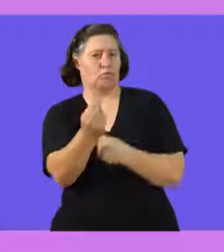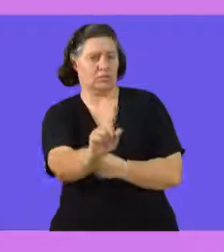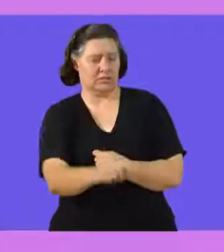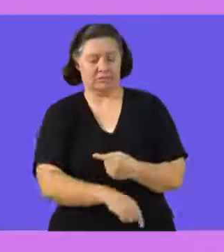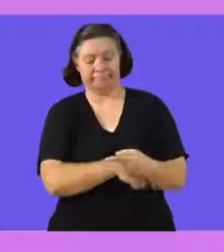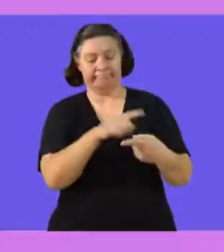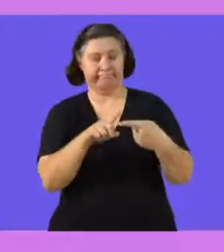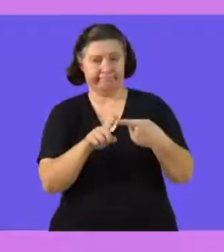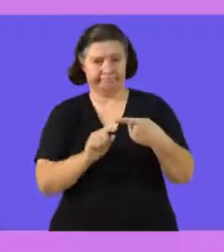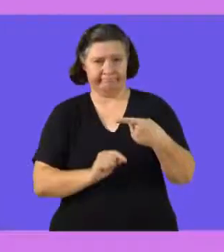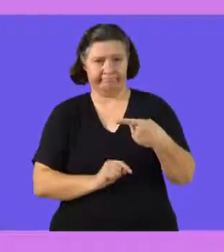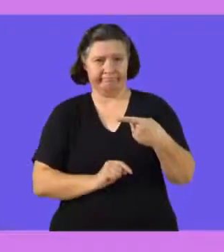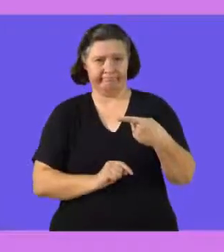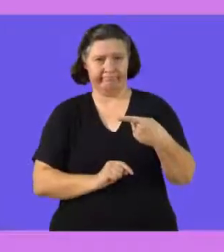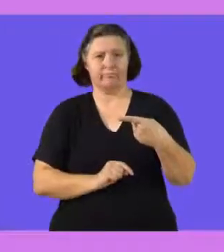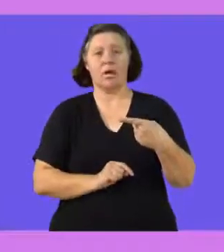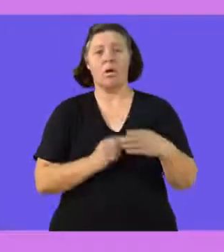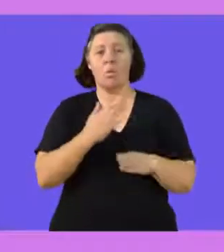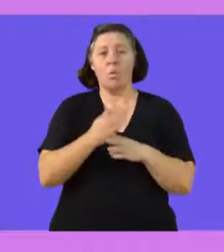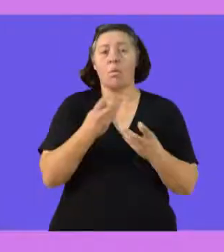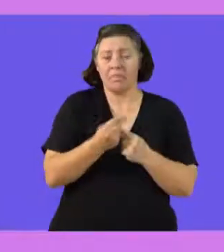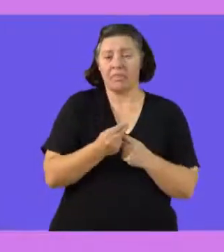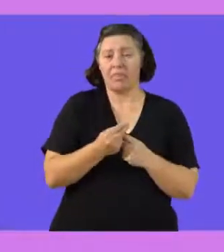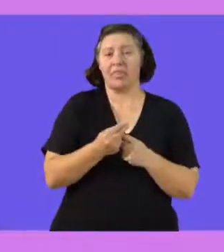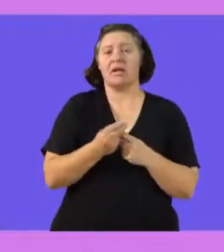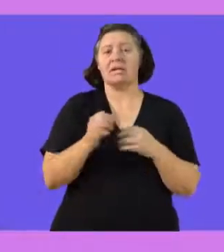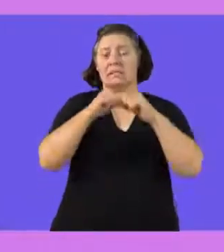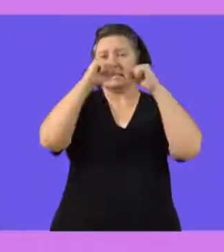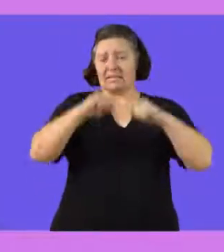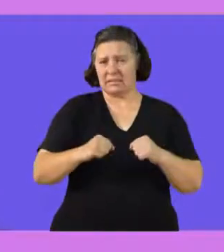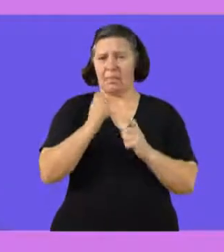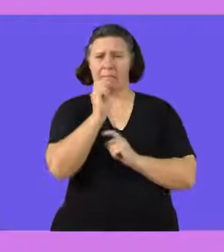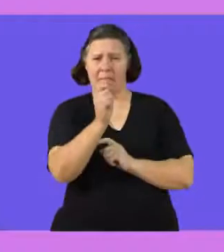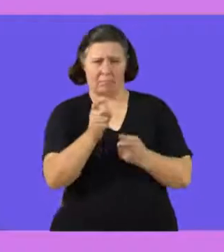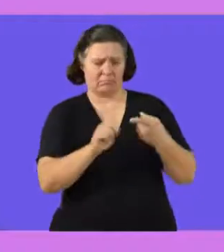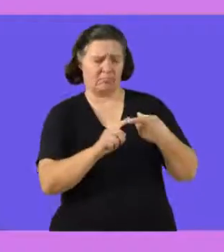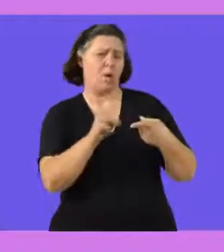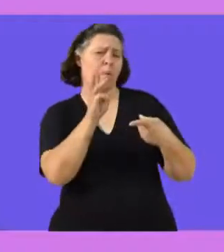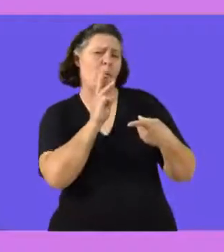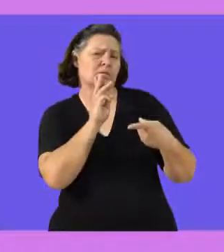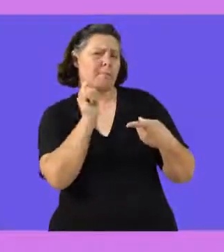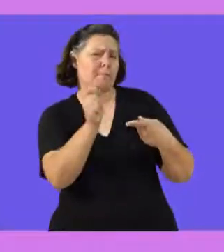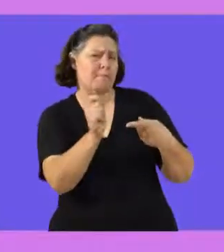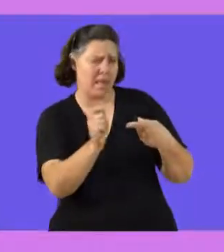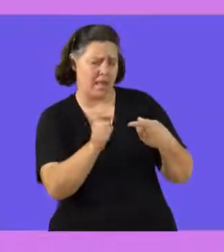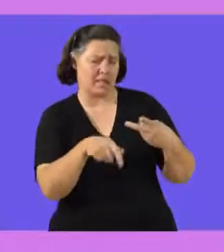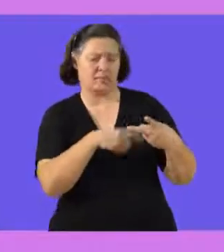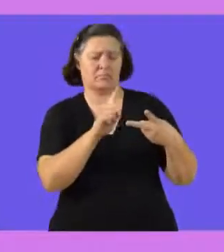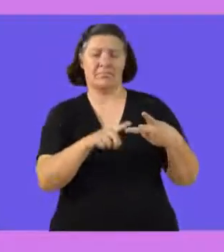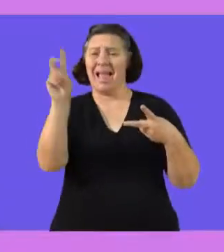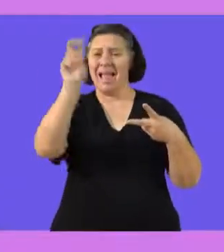to, first of all, work with the following tariffs systems. That will now be your water tariffs and, of course,